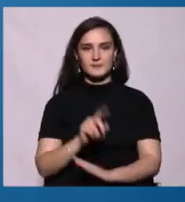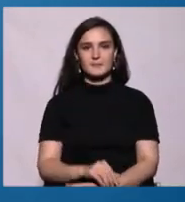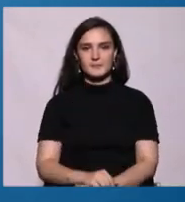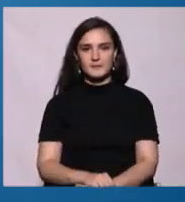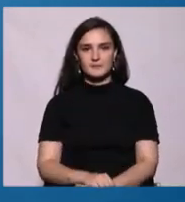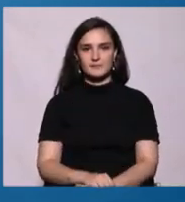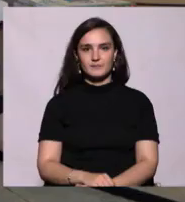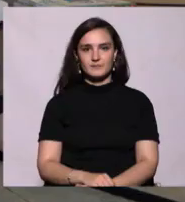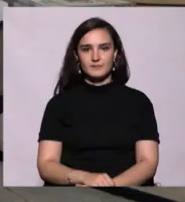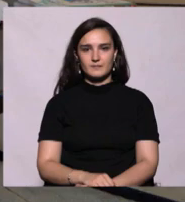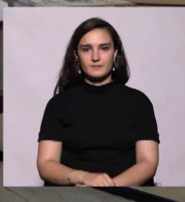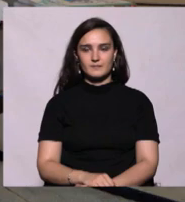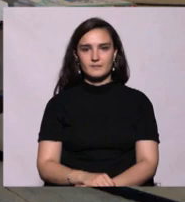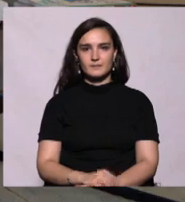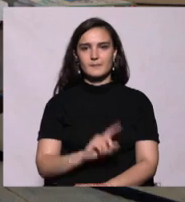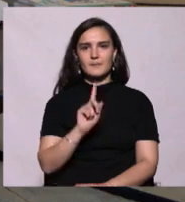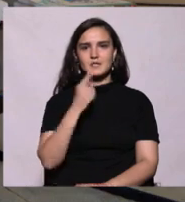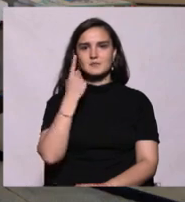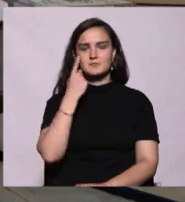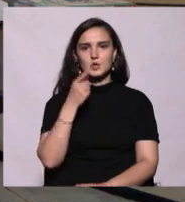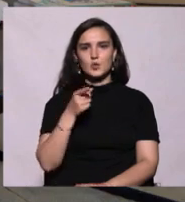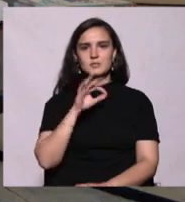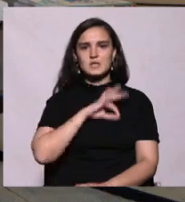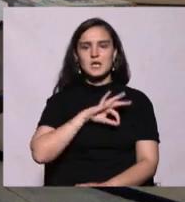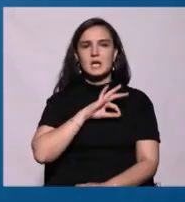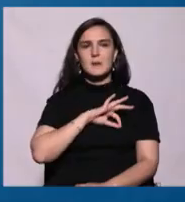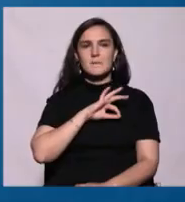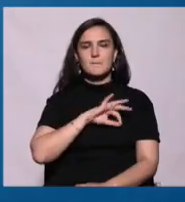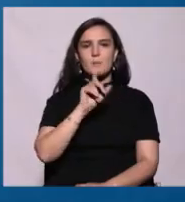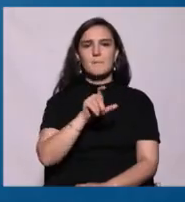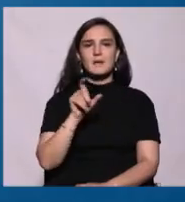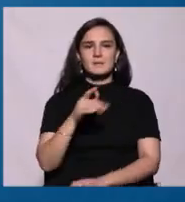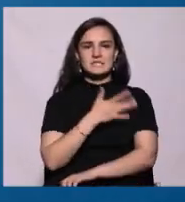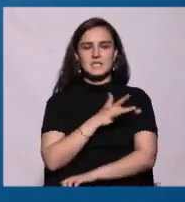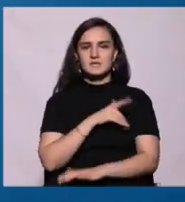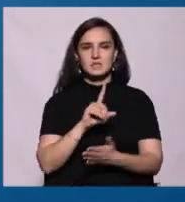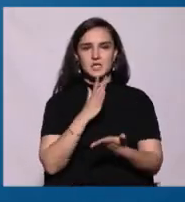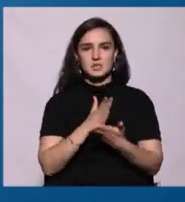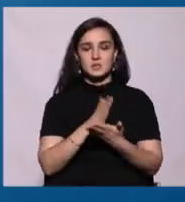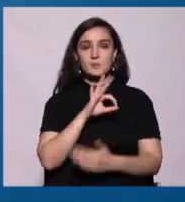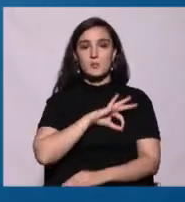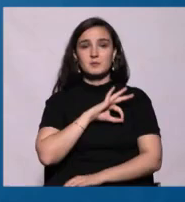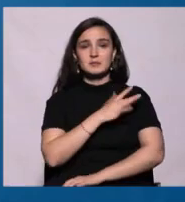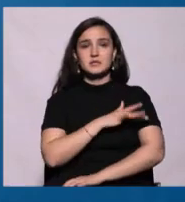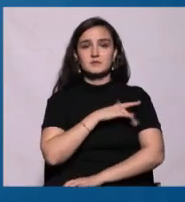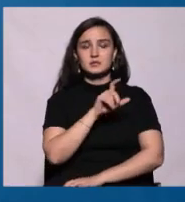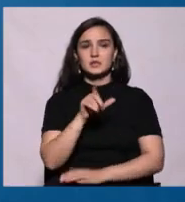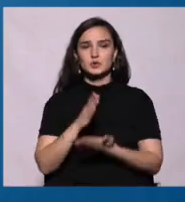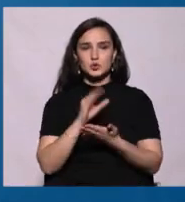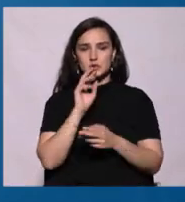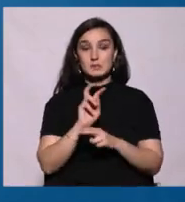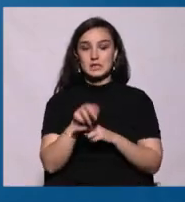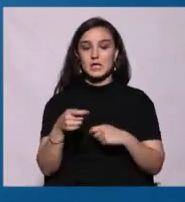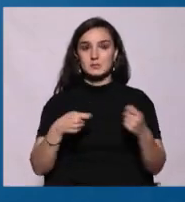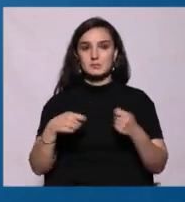begin. Carter, what do you think customer service is? I think customer service is when you go into a